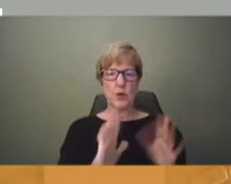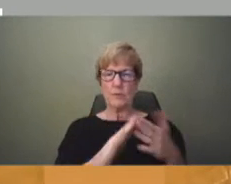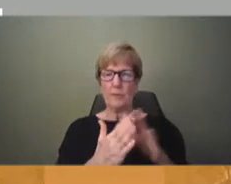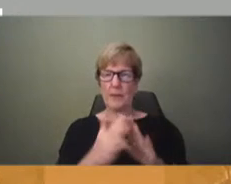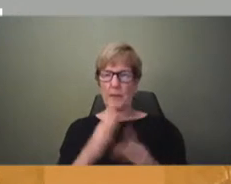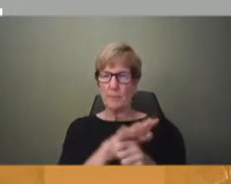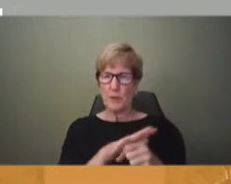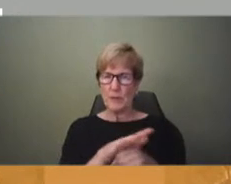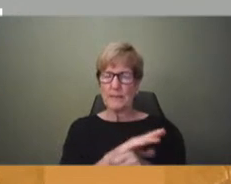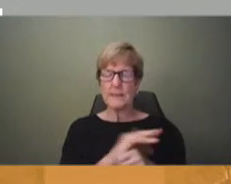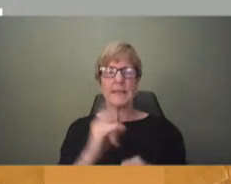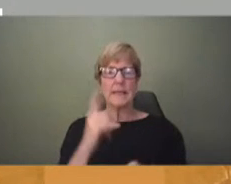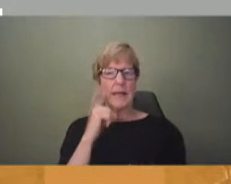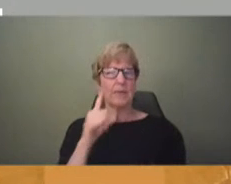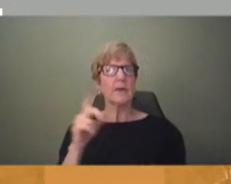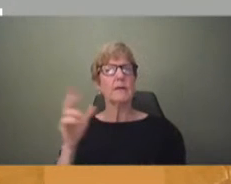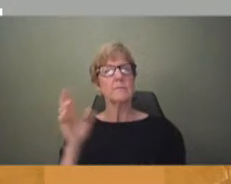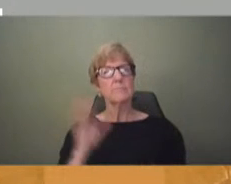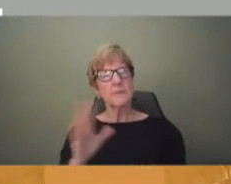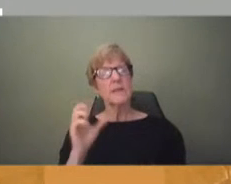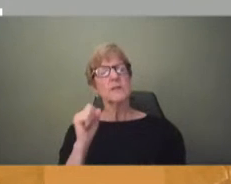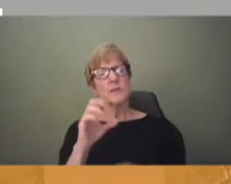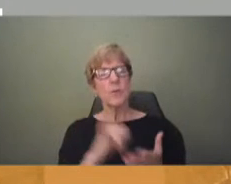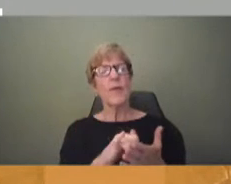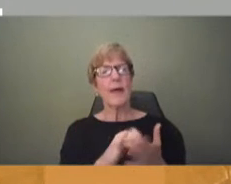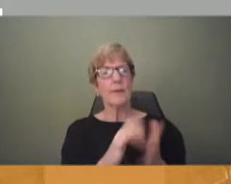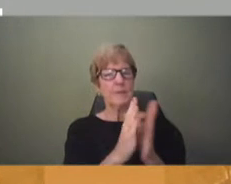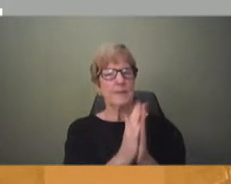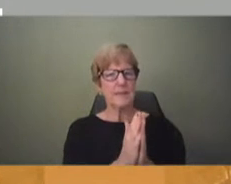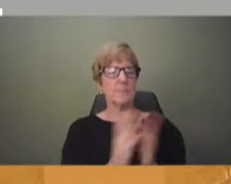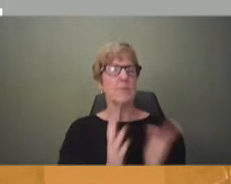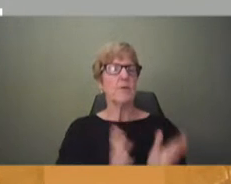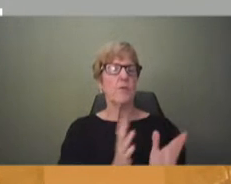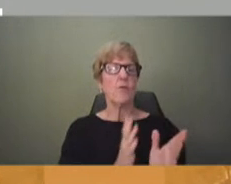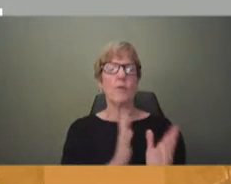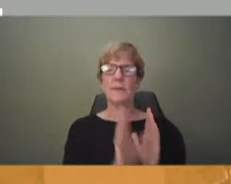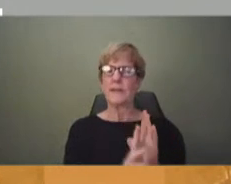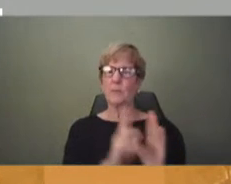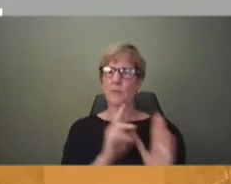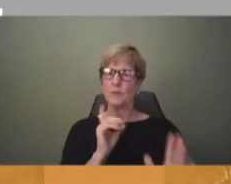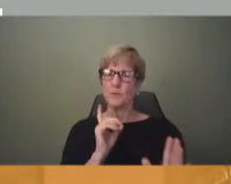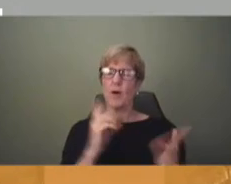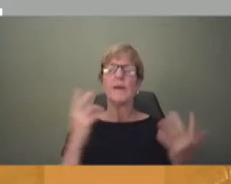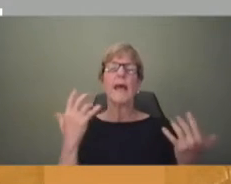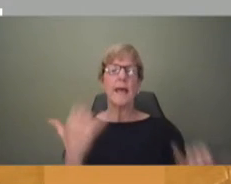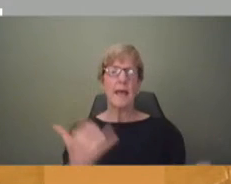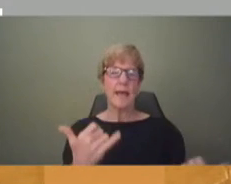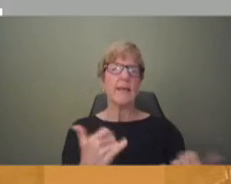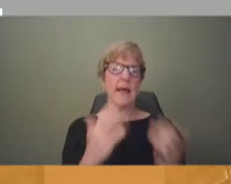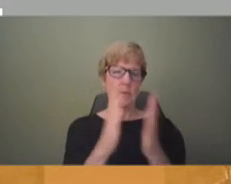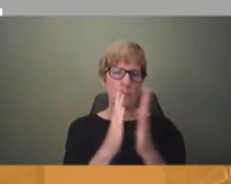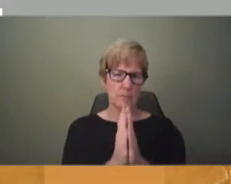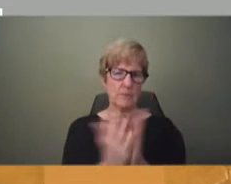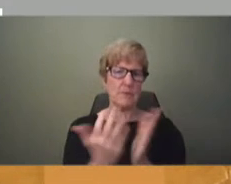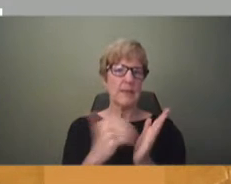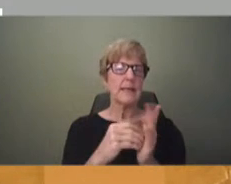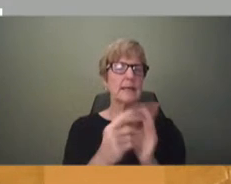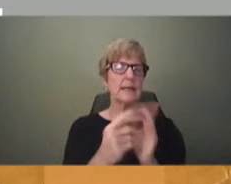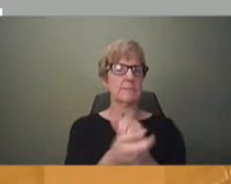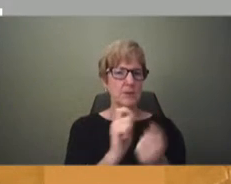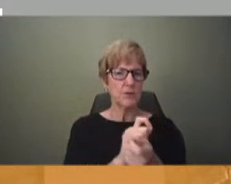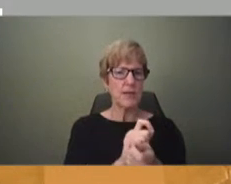the district rep at the time so that petition has been formally withdrawn and we are now looking at a petition to again reone this conventionally